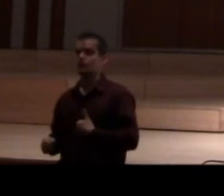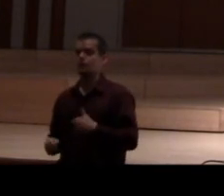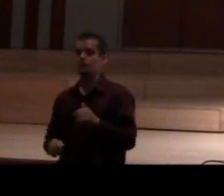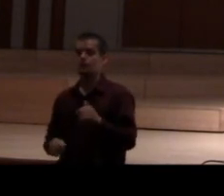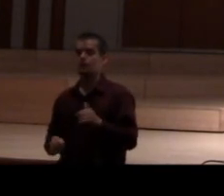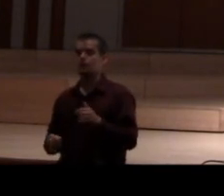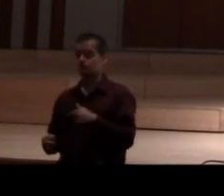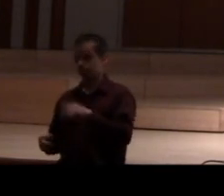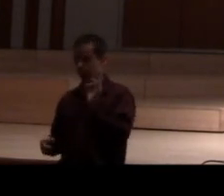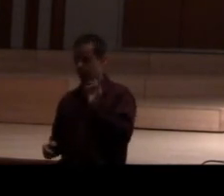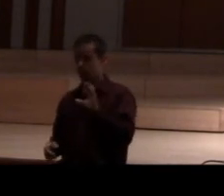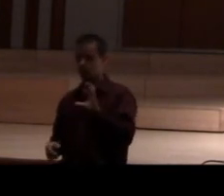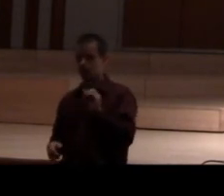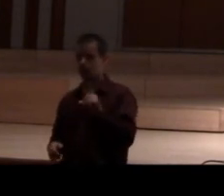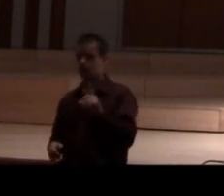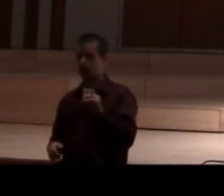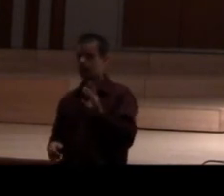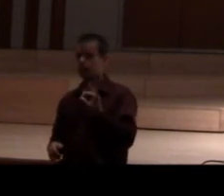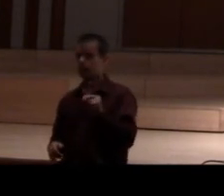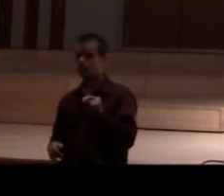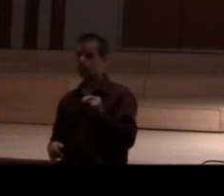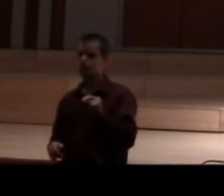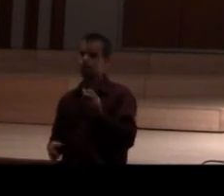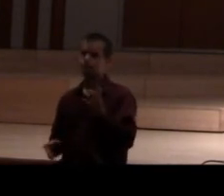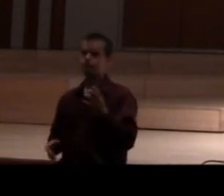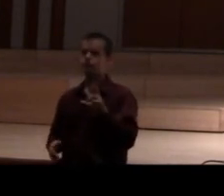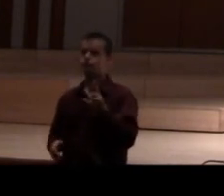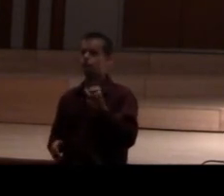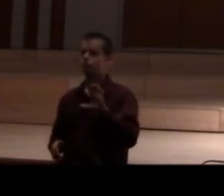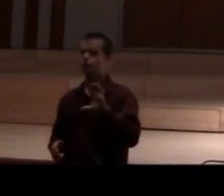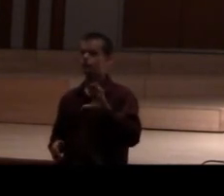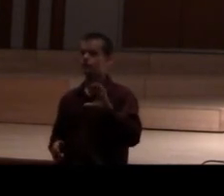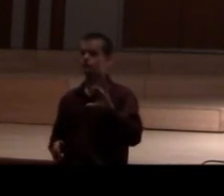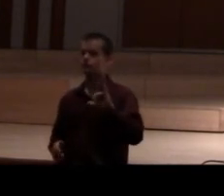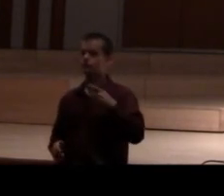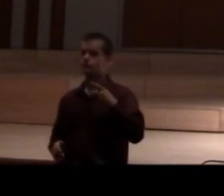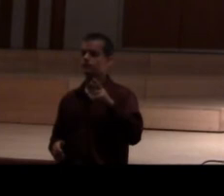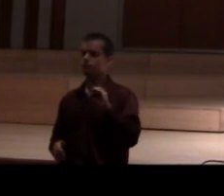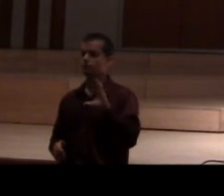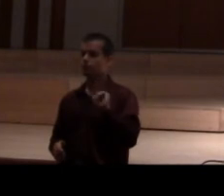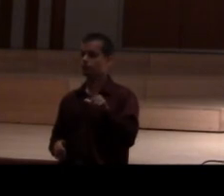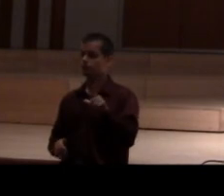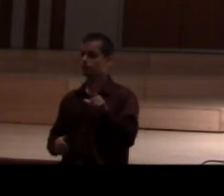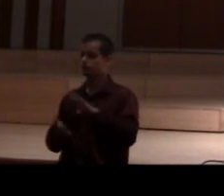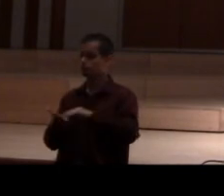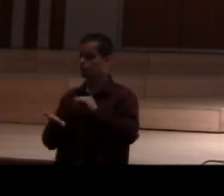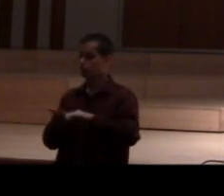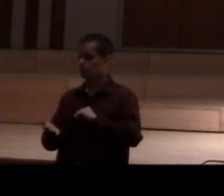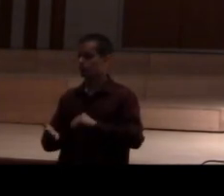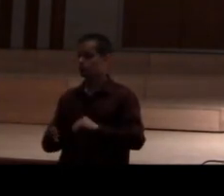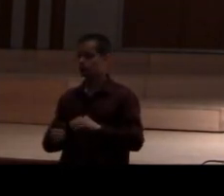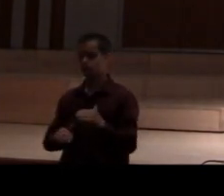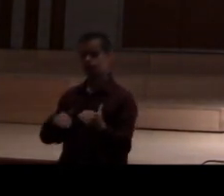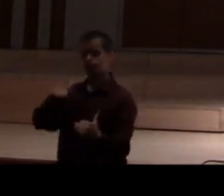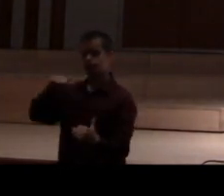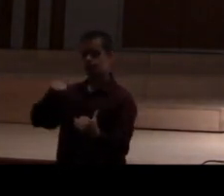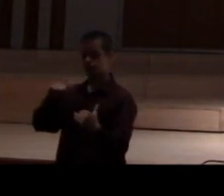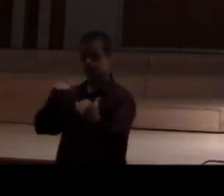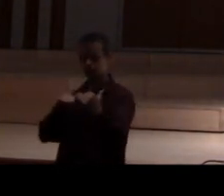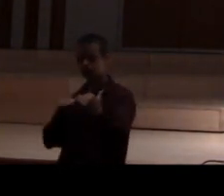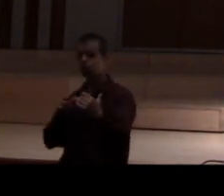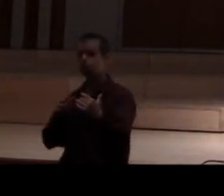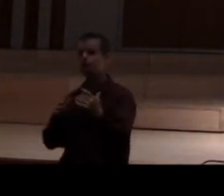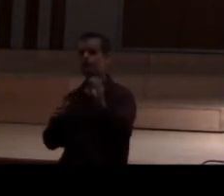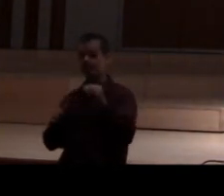collaboration, reciprocal learning, and putting yourself at the same level as your students, not all omnipotent superiority, is the way to go. So